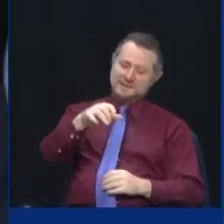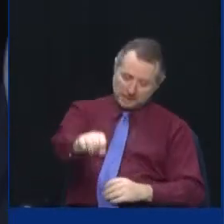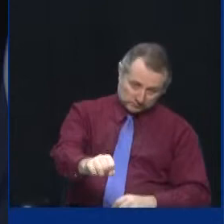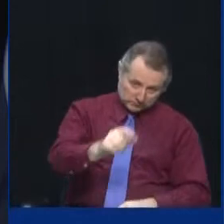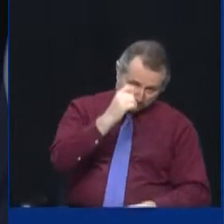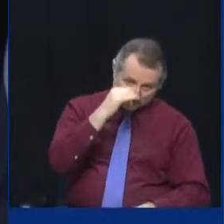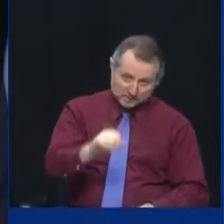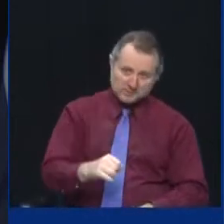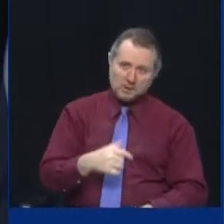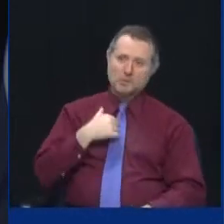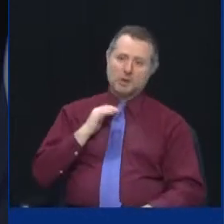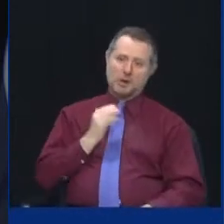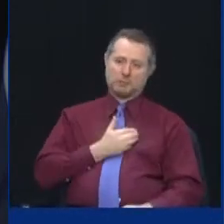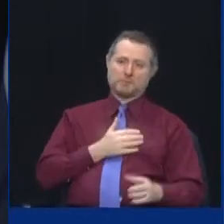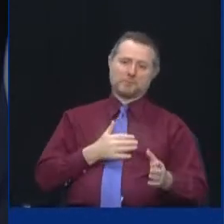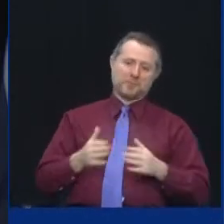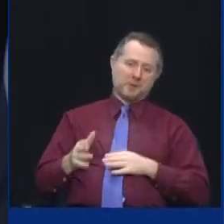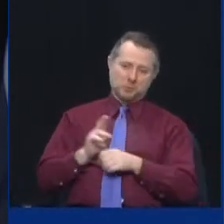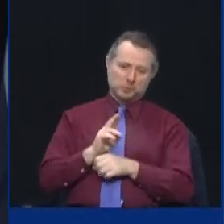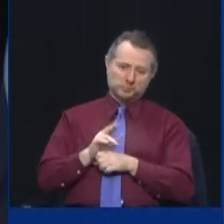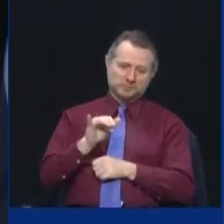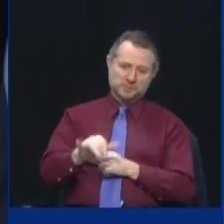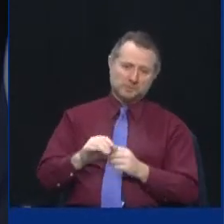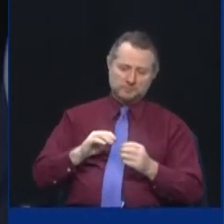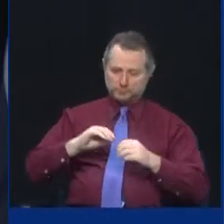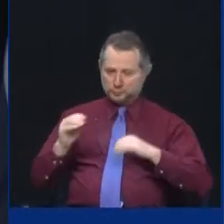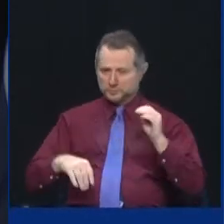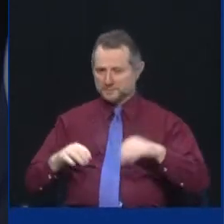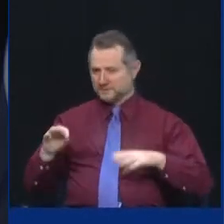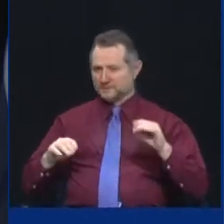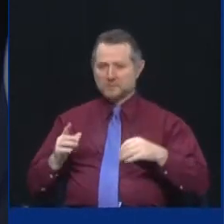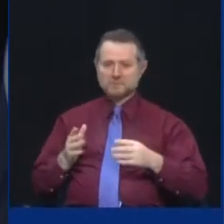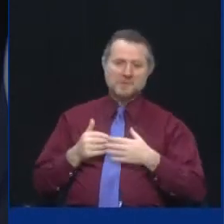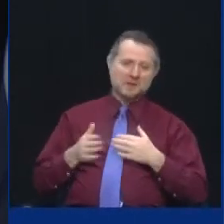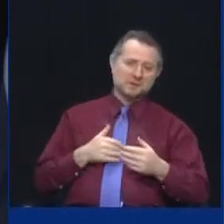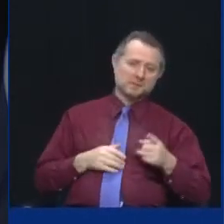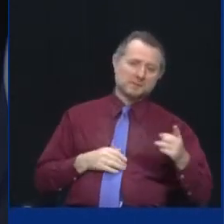be the formula. You know, there's no difference. The